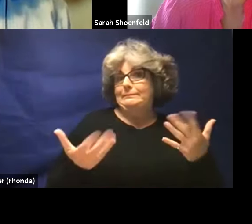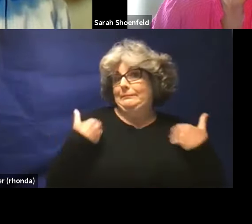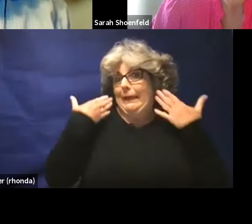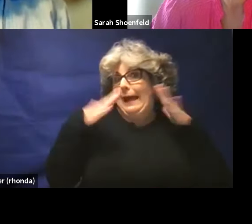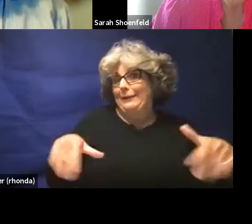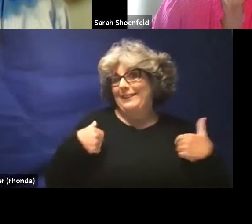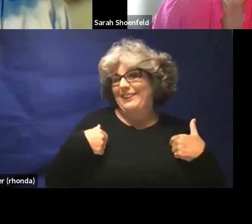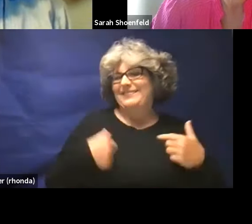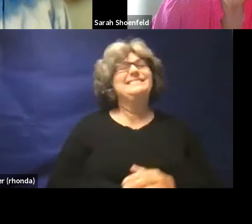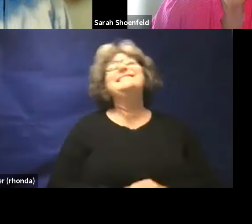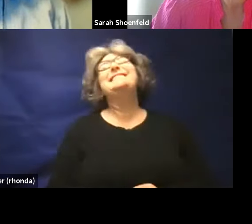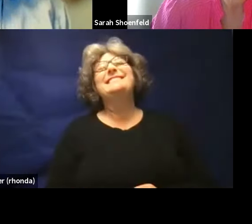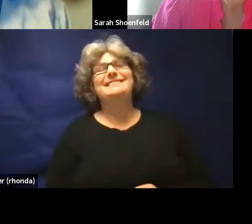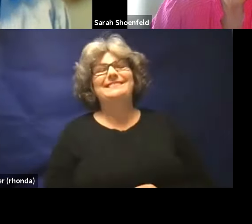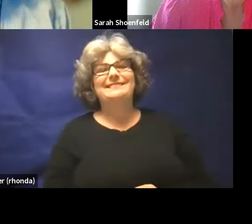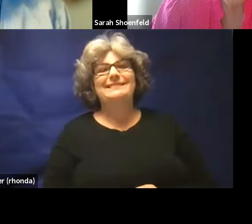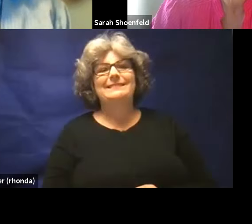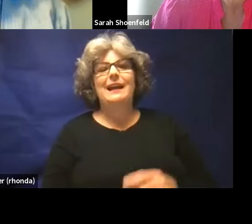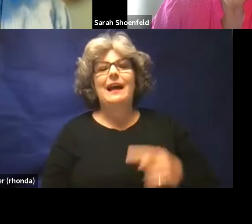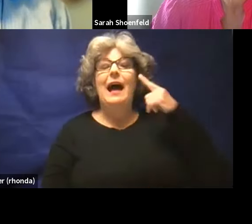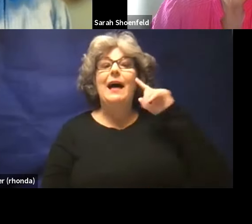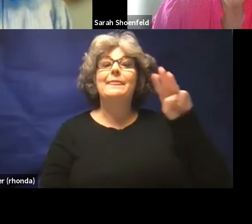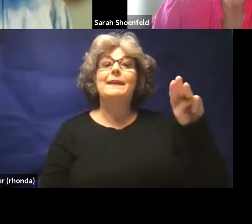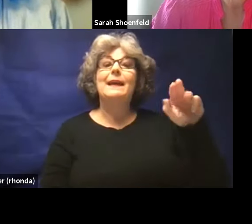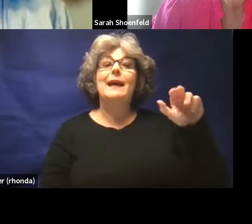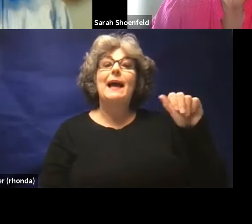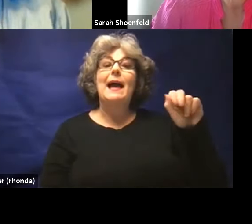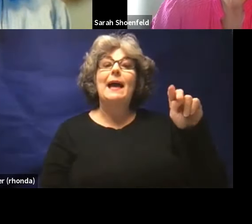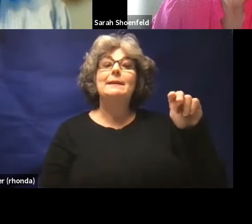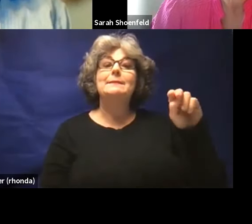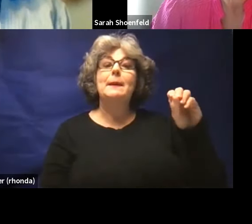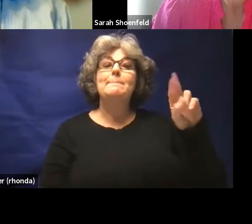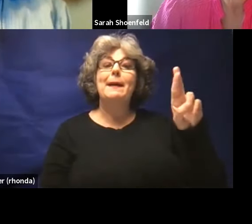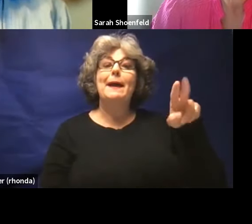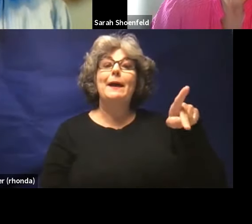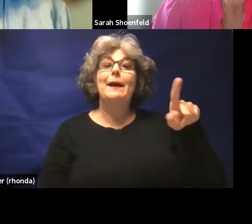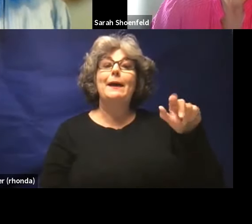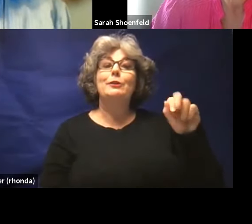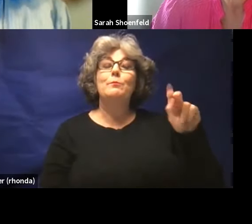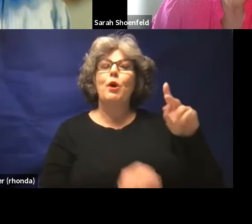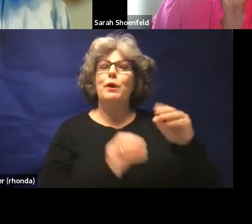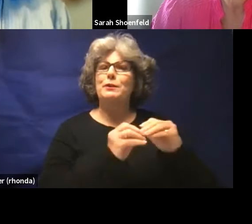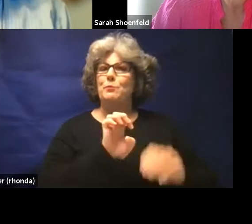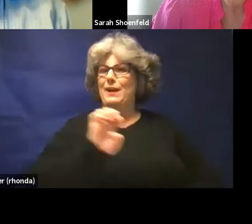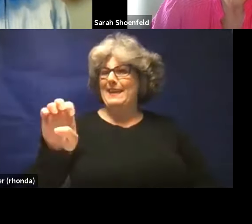I don't know. I think of Manor Park as being further to the east, but I'm not sure.